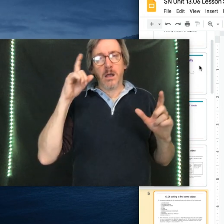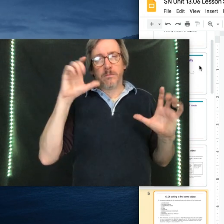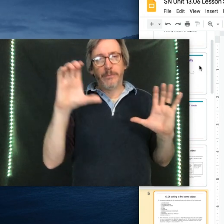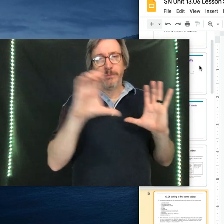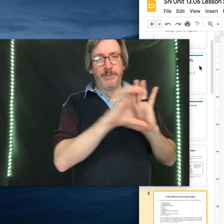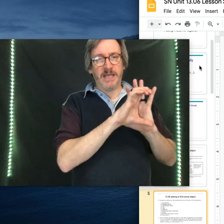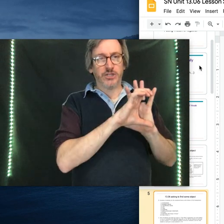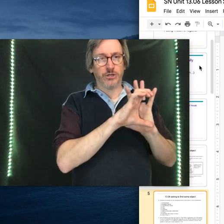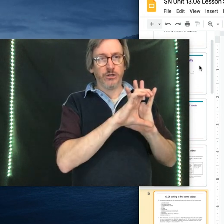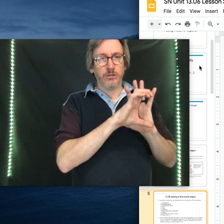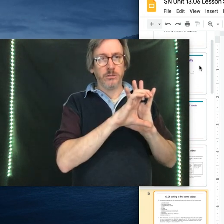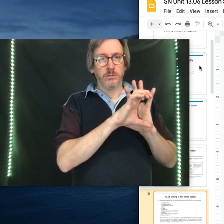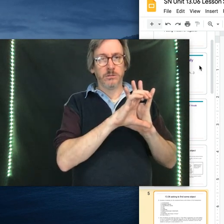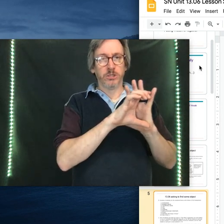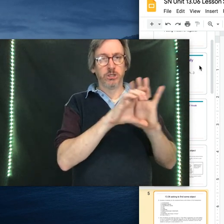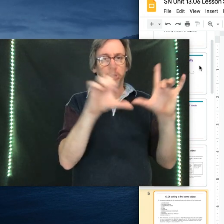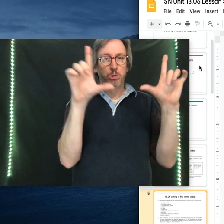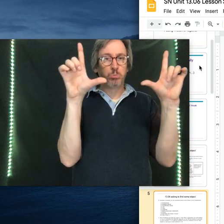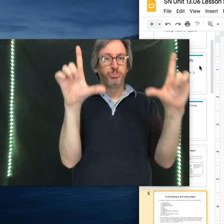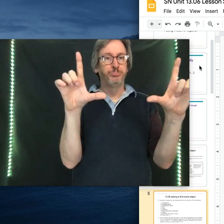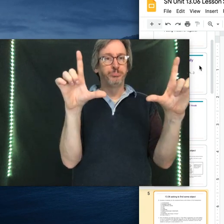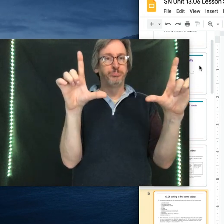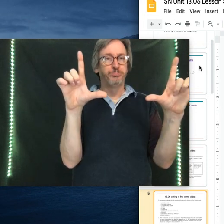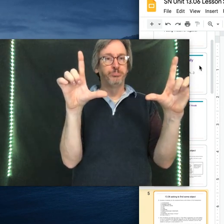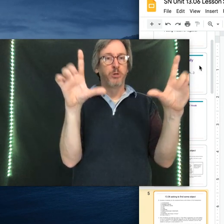light. Picture.